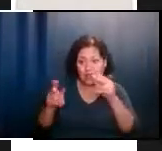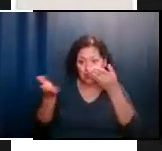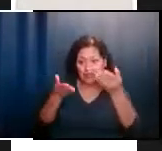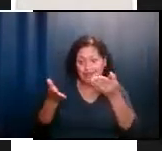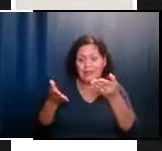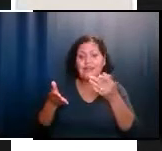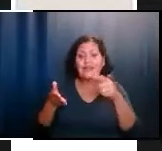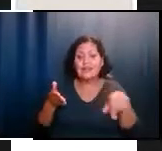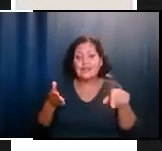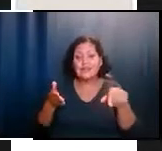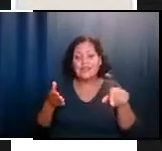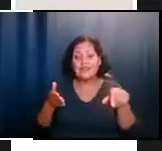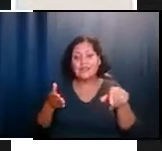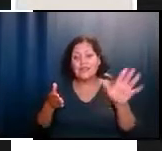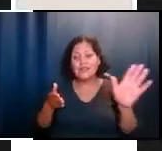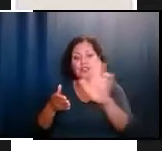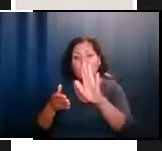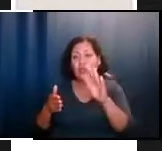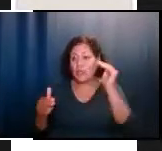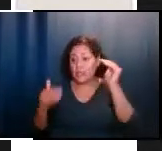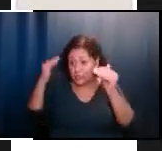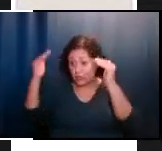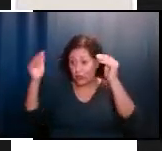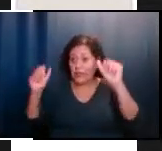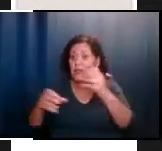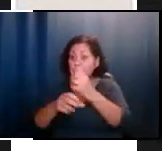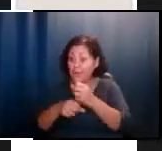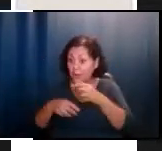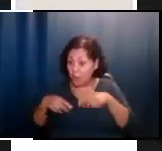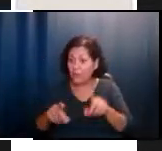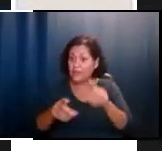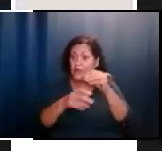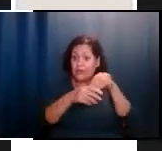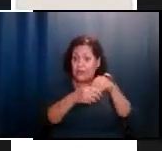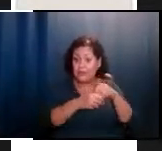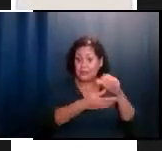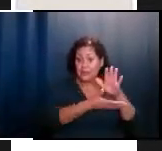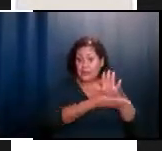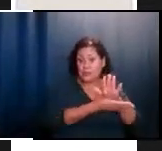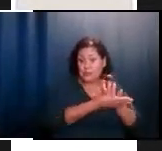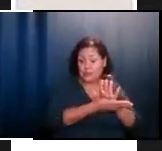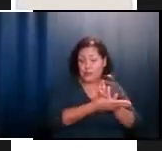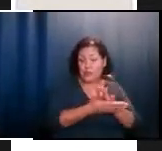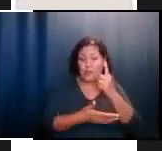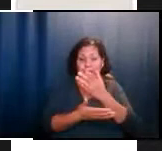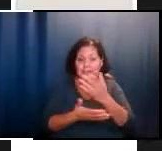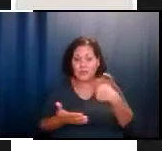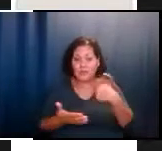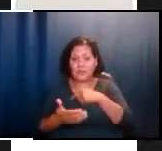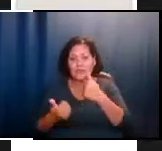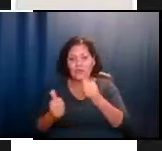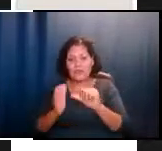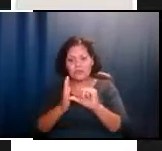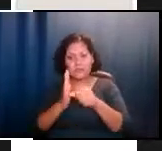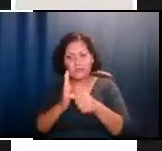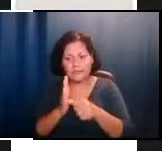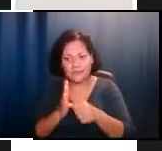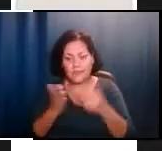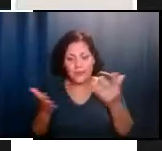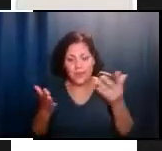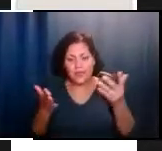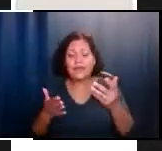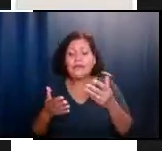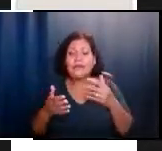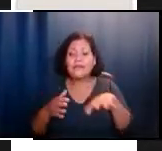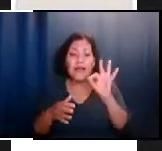that your adult could receive while they're in school. So one of the things we try to stress is finding